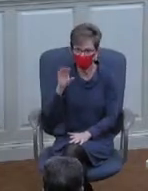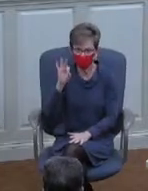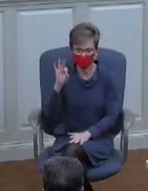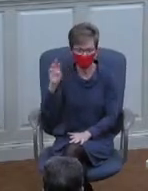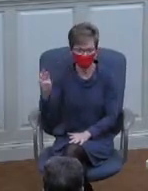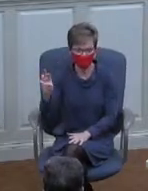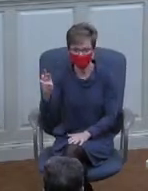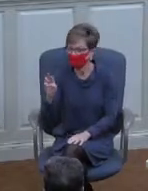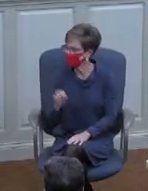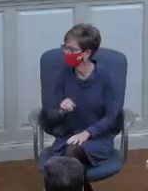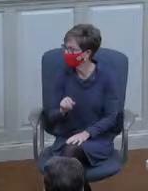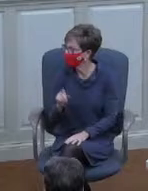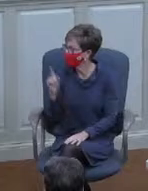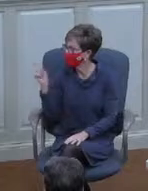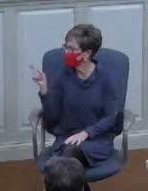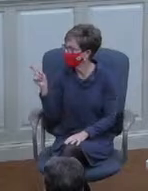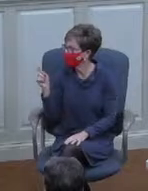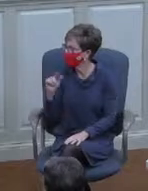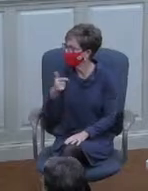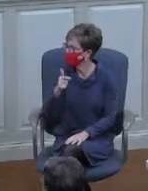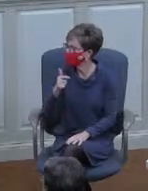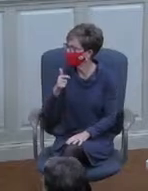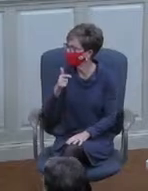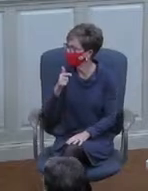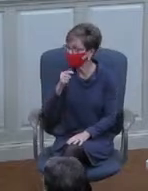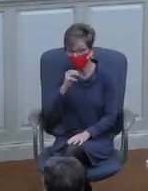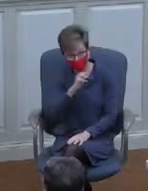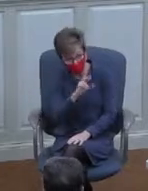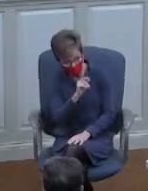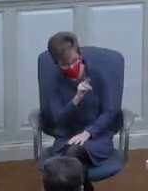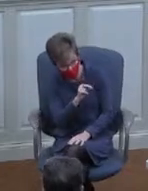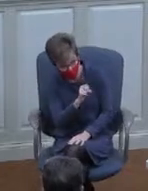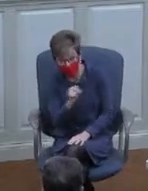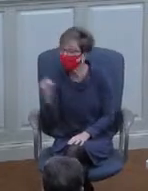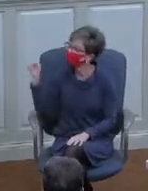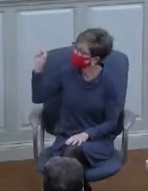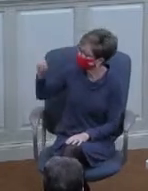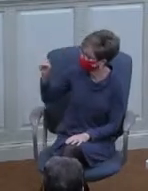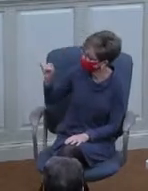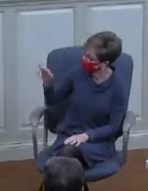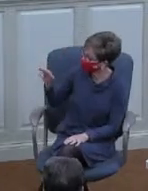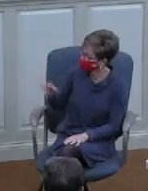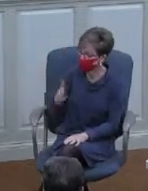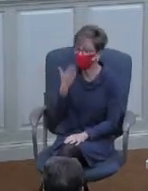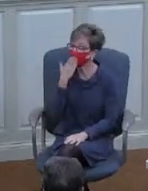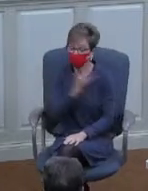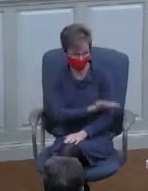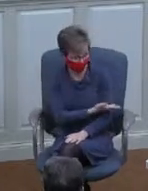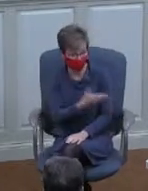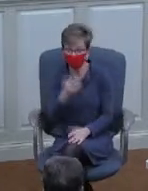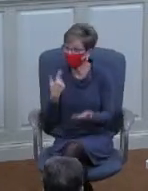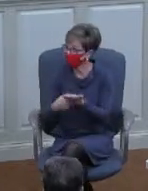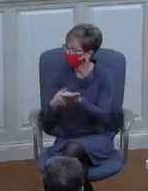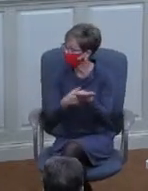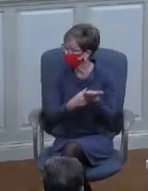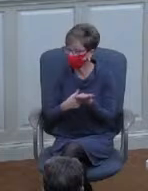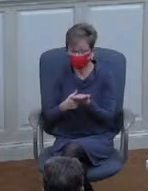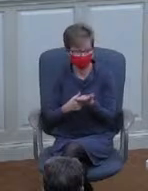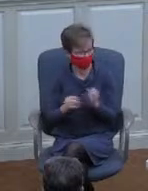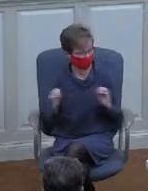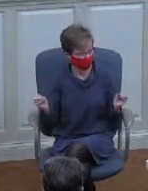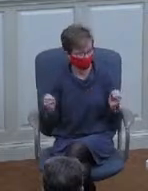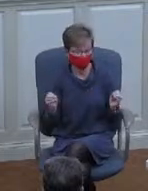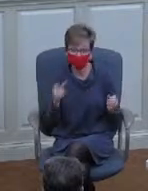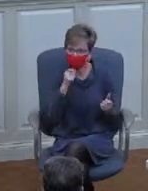$906,819.39. Thank you, Commissioner Terry. Is there a second? Commissioner Atkins? Yes, sir. Thank you very much. Discussion? Seeing none, all in favor